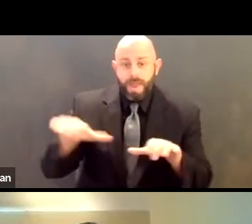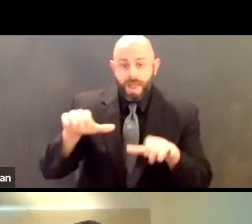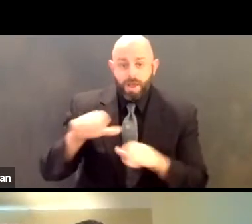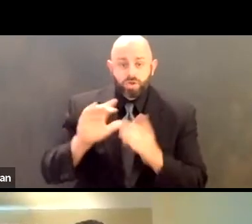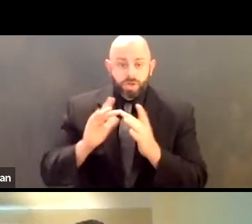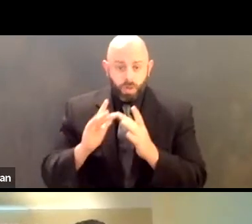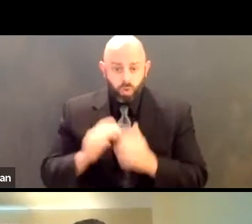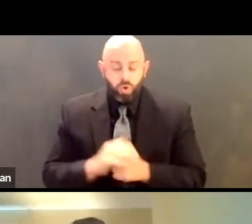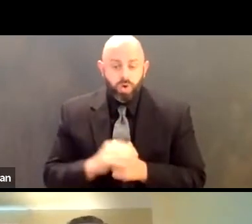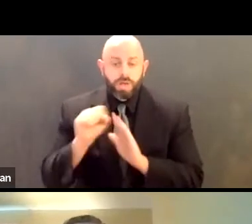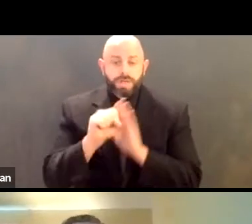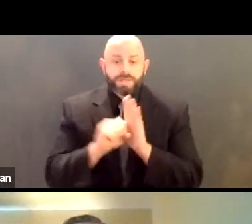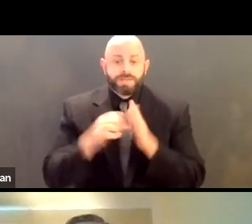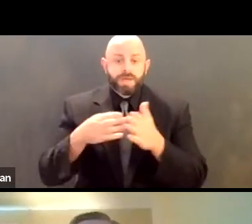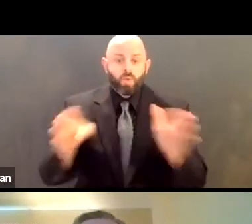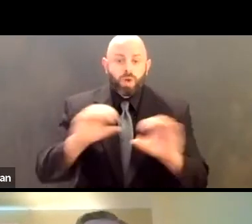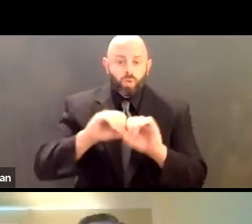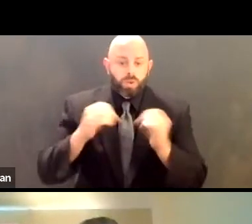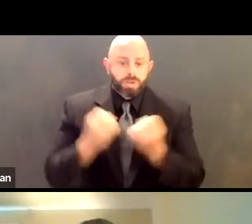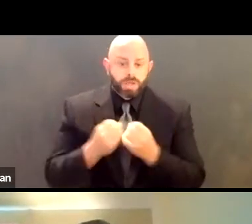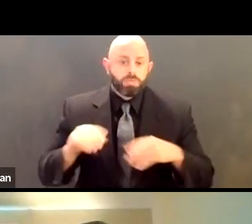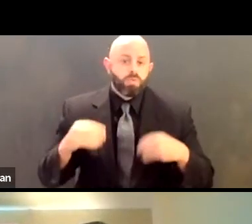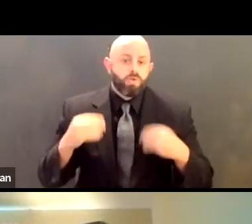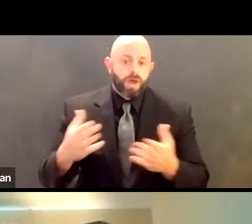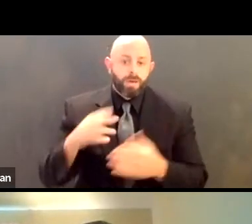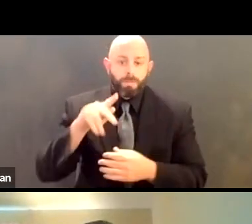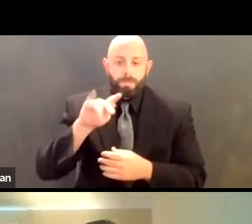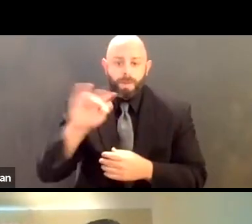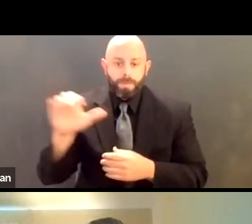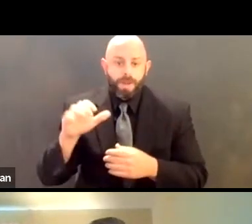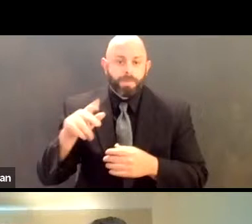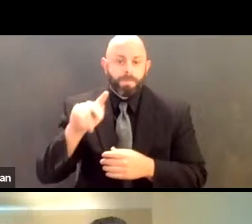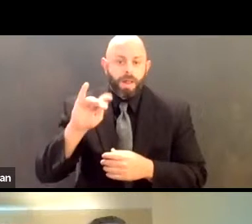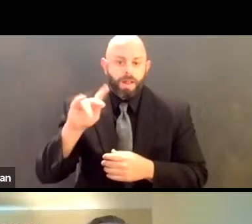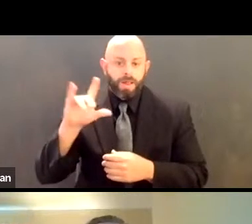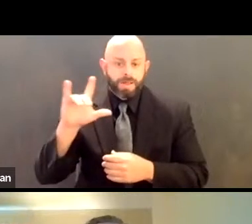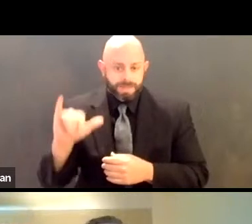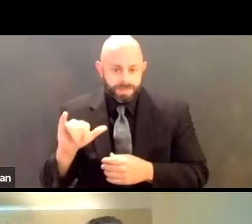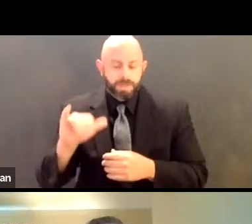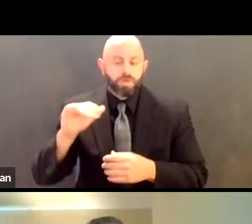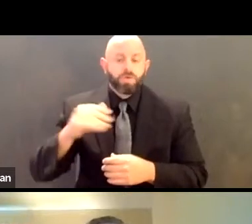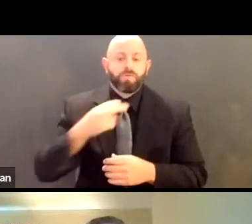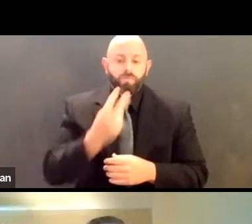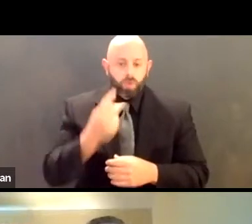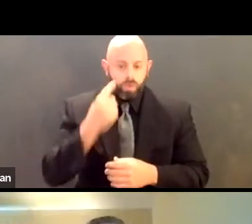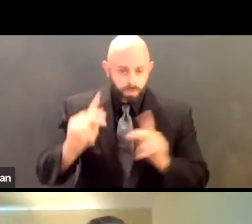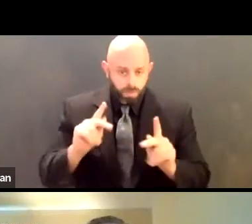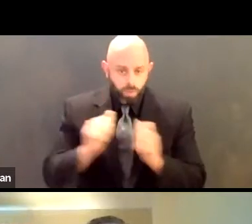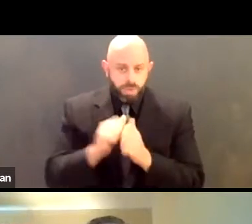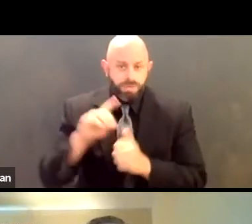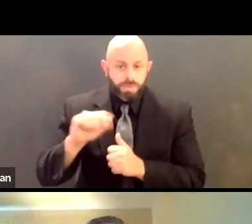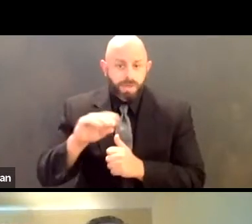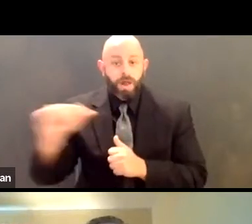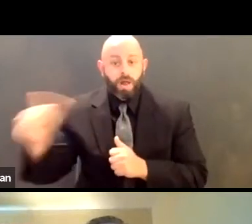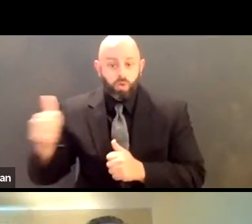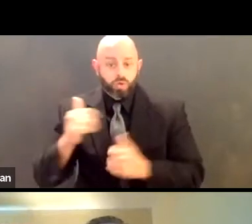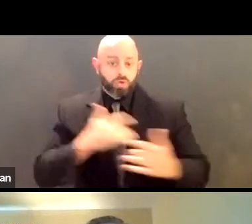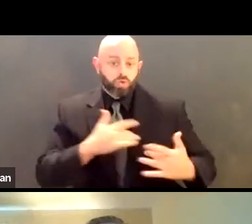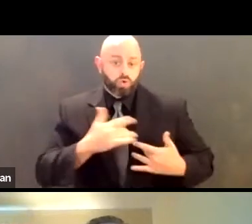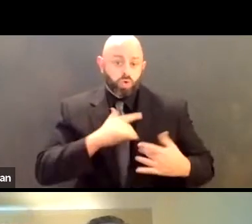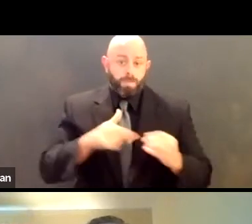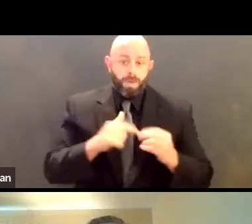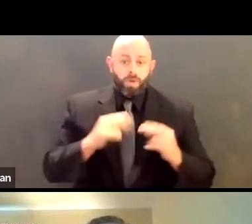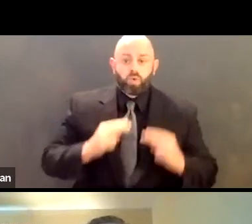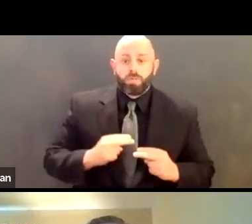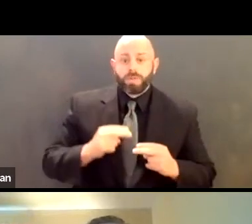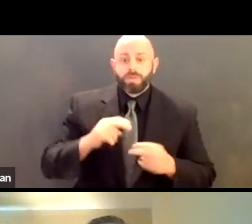Network, a statewide organization providing a public policy voice for people with disabilities and others concerned about human service issues. He has a